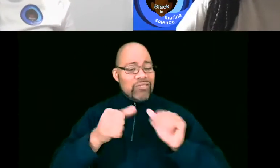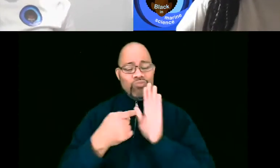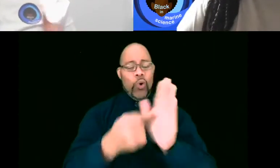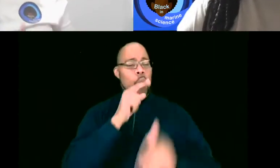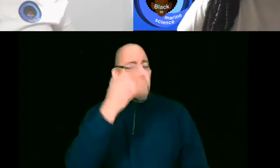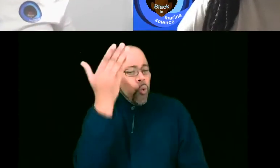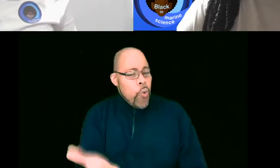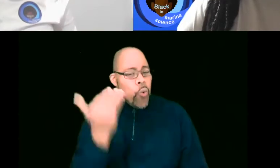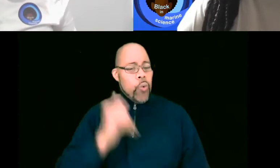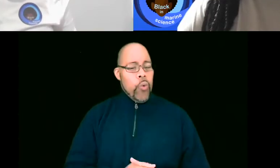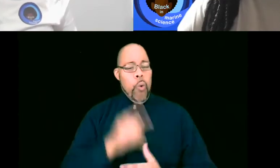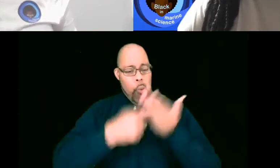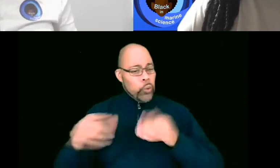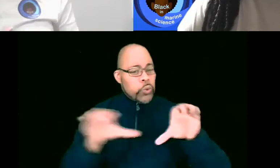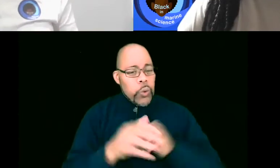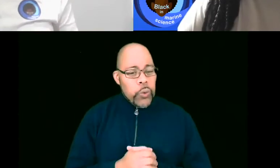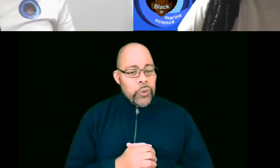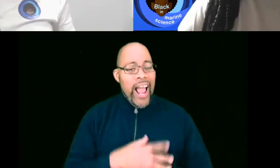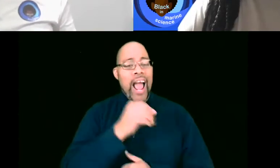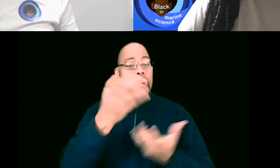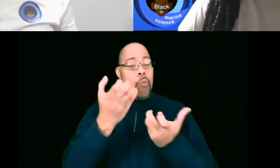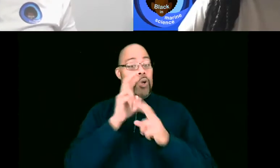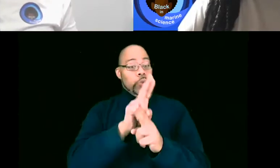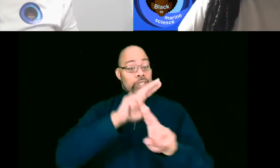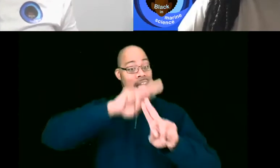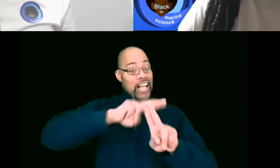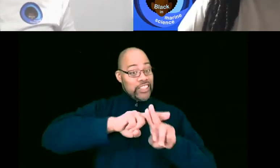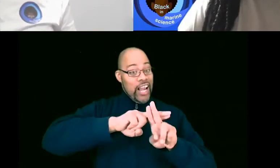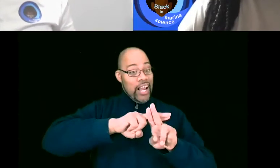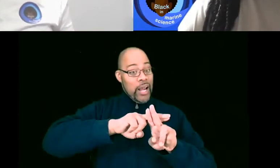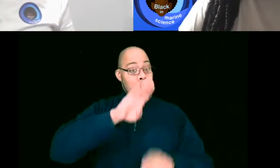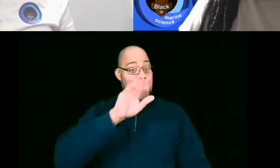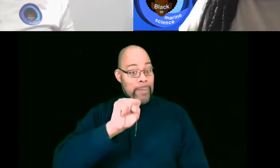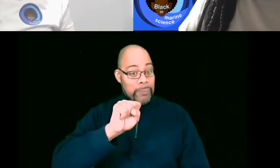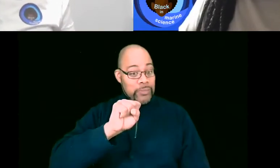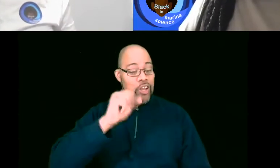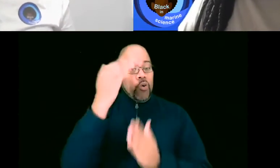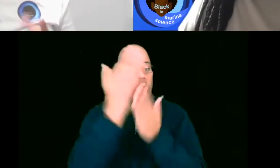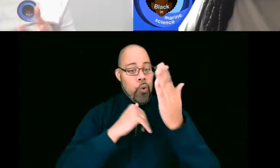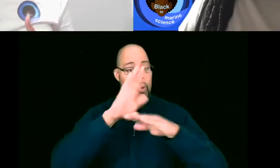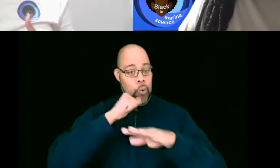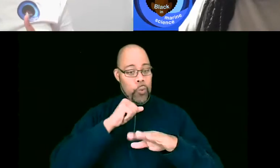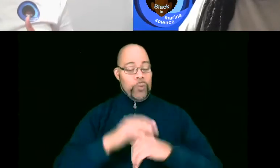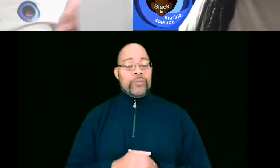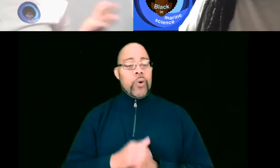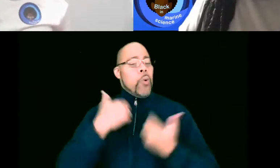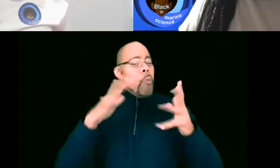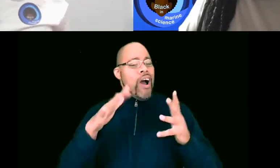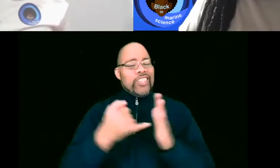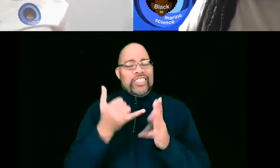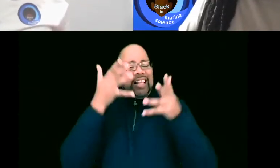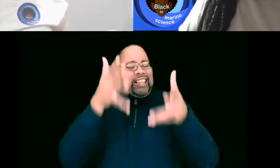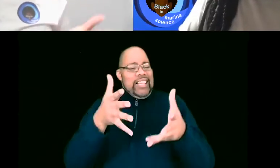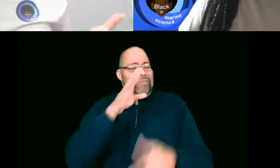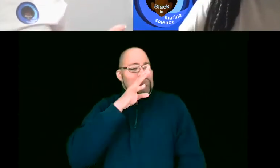you are, what you do, and you want to use the hashtag BIMS roll call. But we don't want to just leave